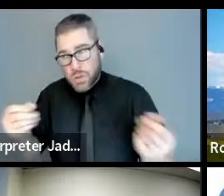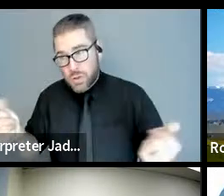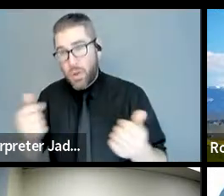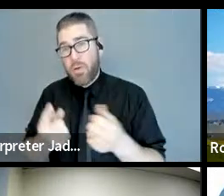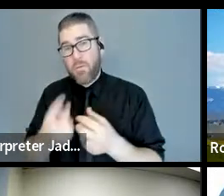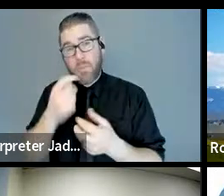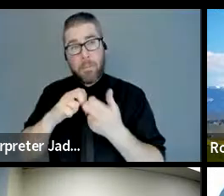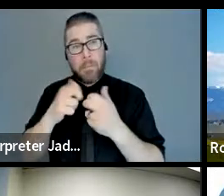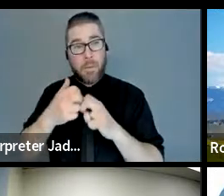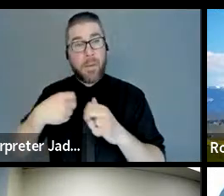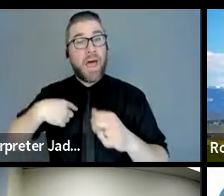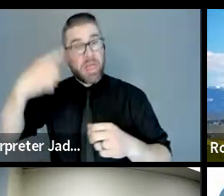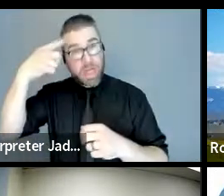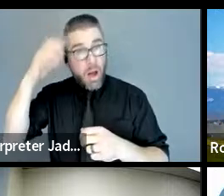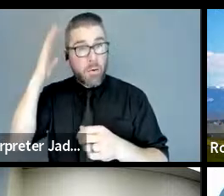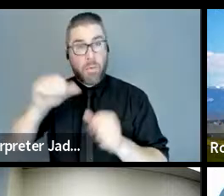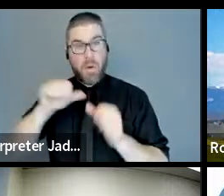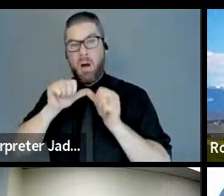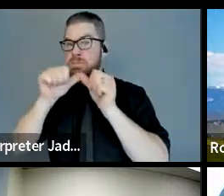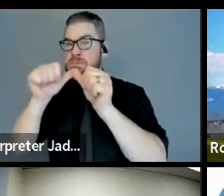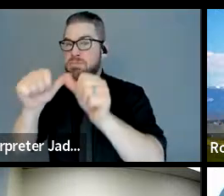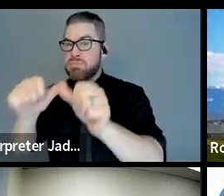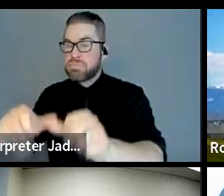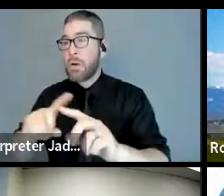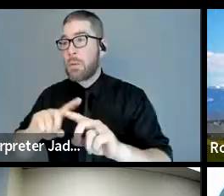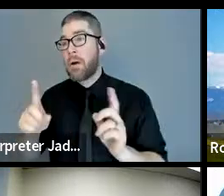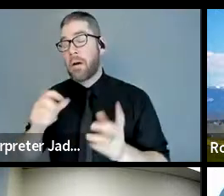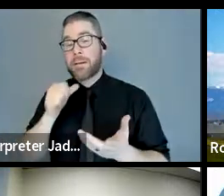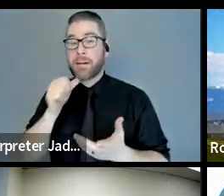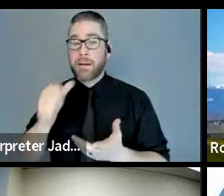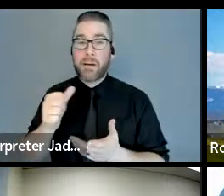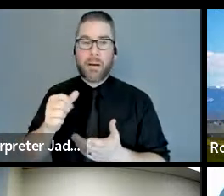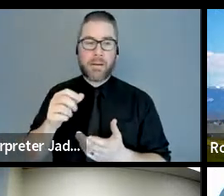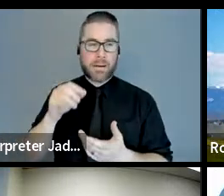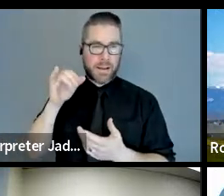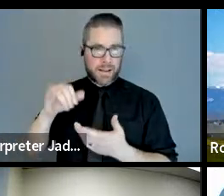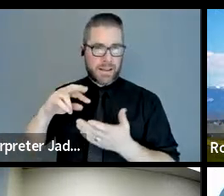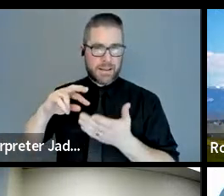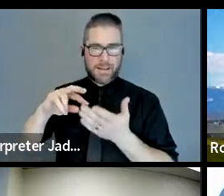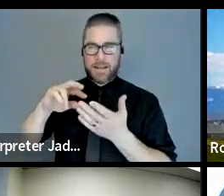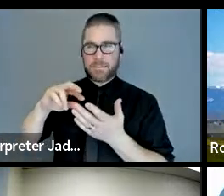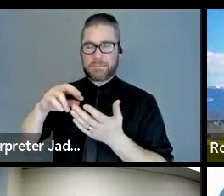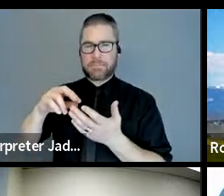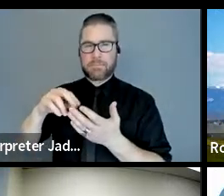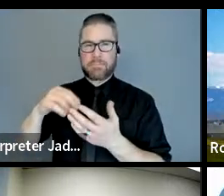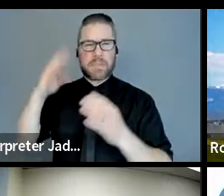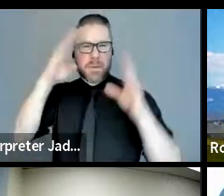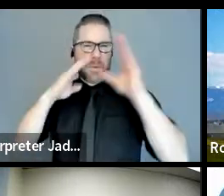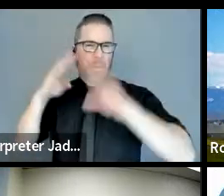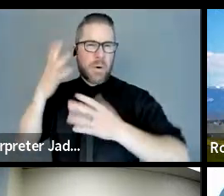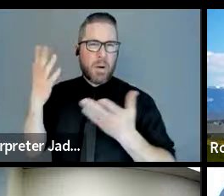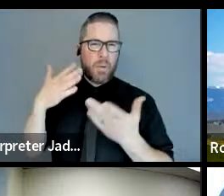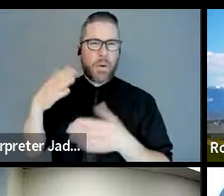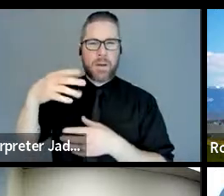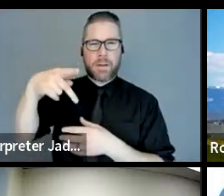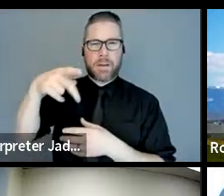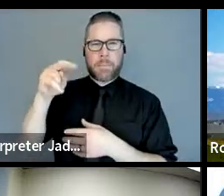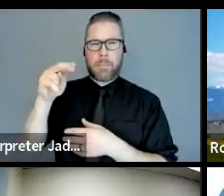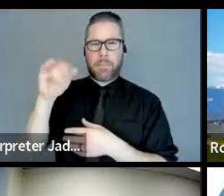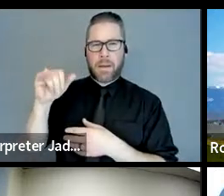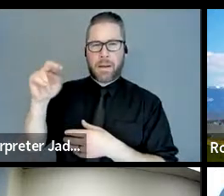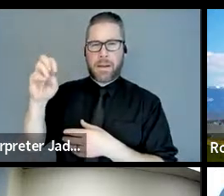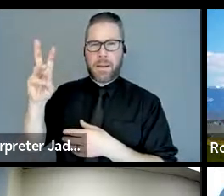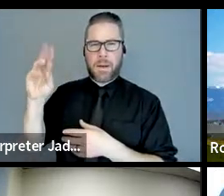is removing the Penny Newman trucks and other industrial users up in that same general area. So go ahead.